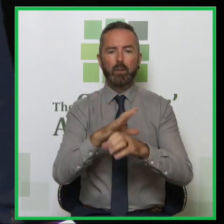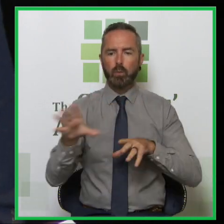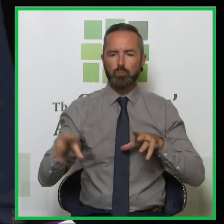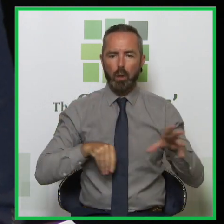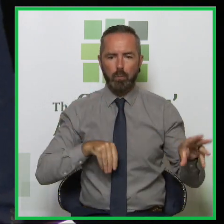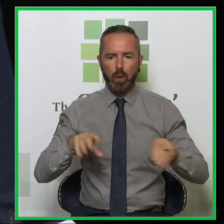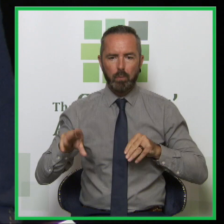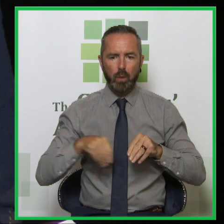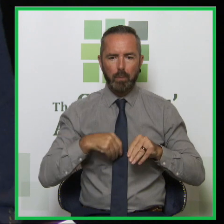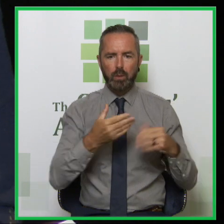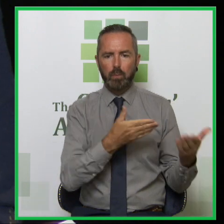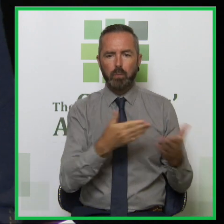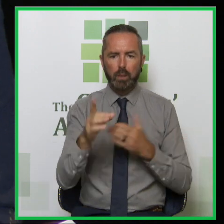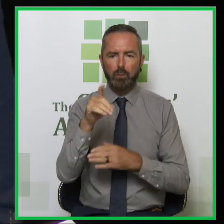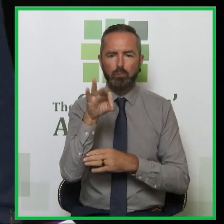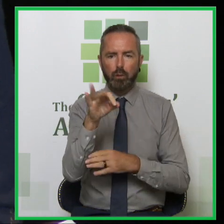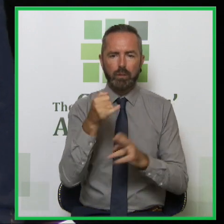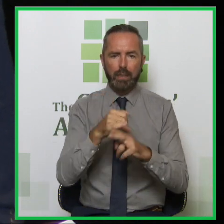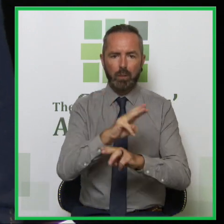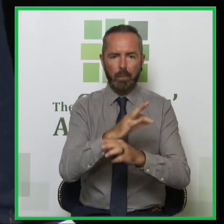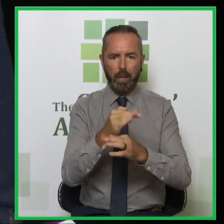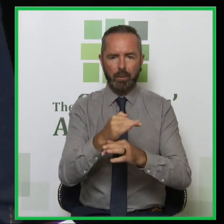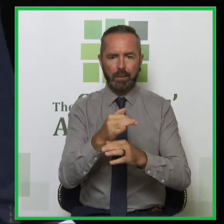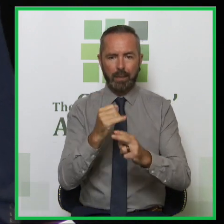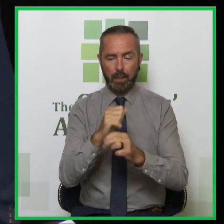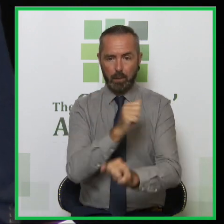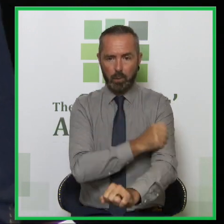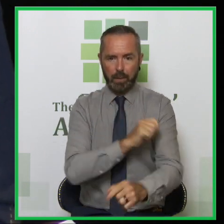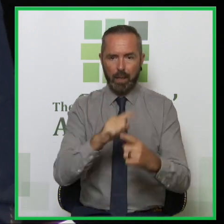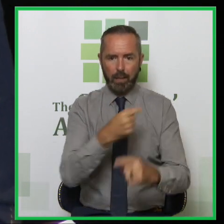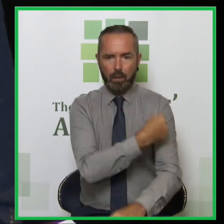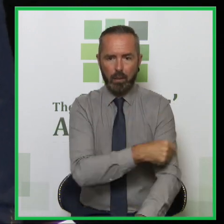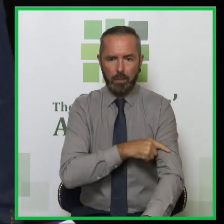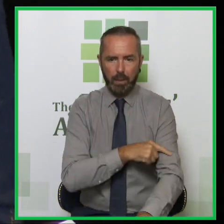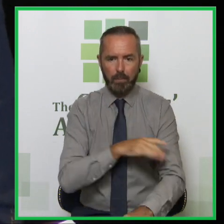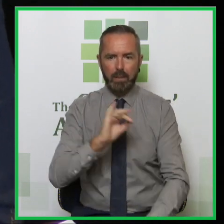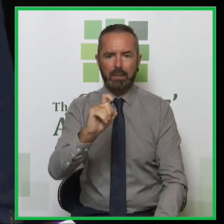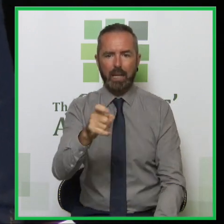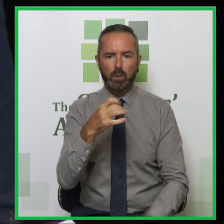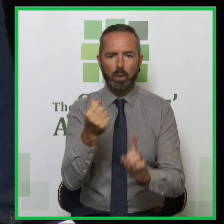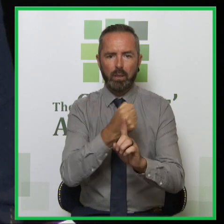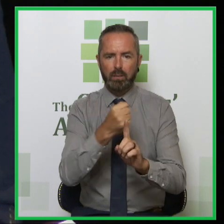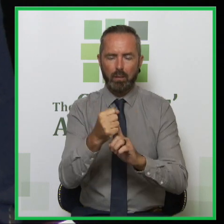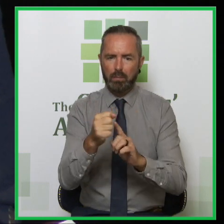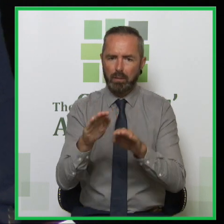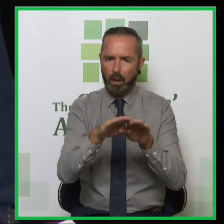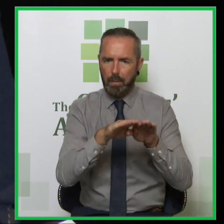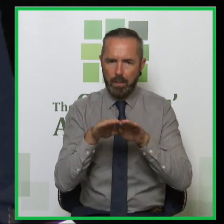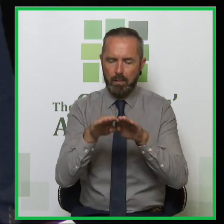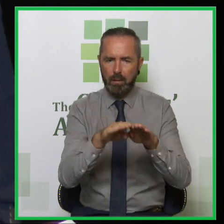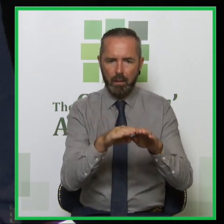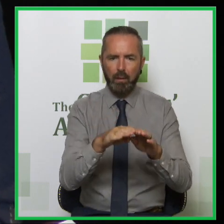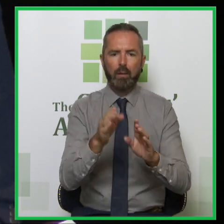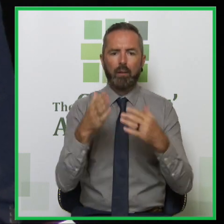smuggle drugs into parents in prison, in hospital. Sexual assault at a young age was common. There was physical